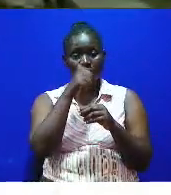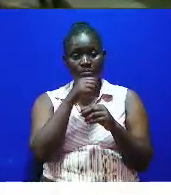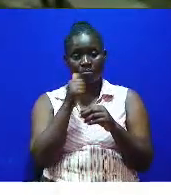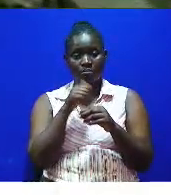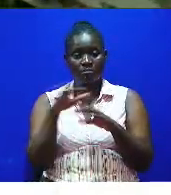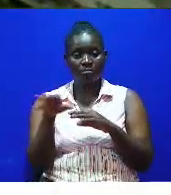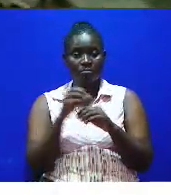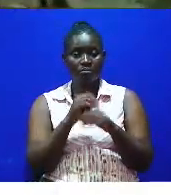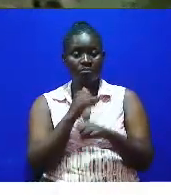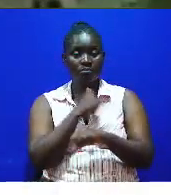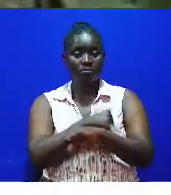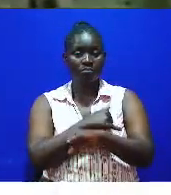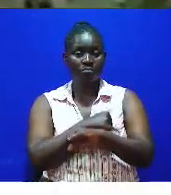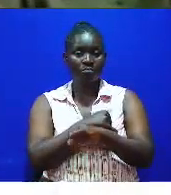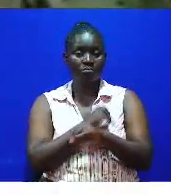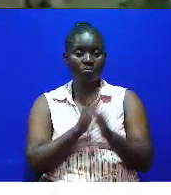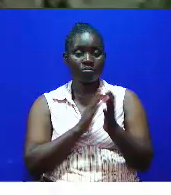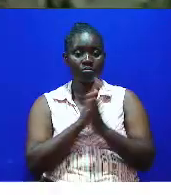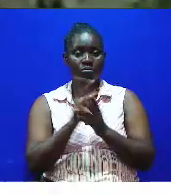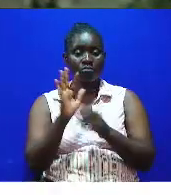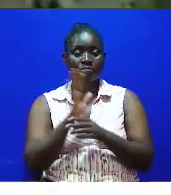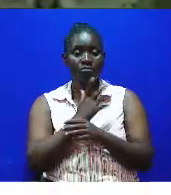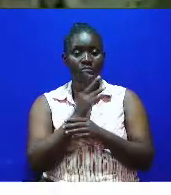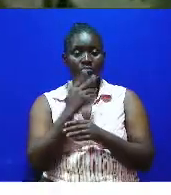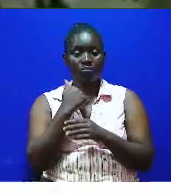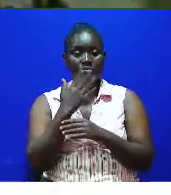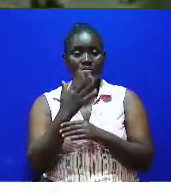those apparatus chigwate those infrastructure ba